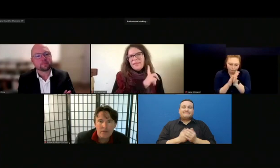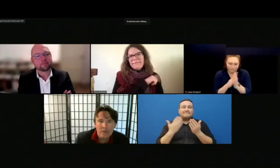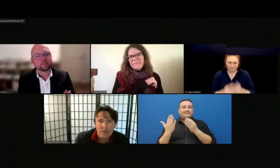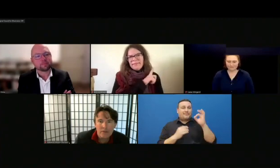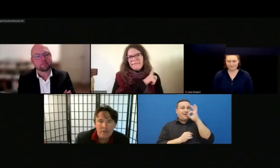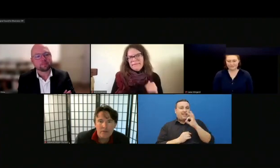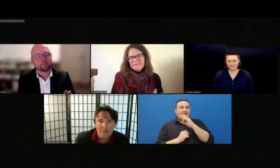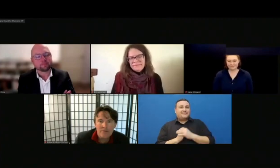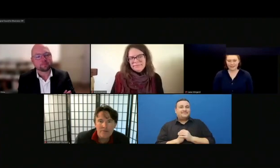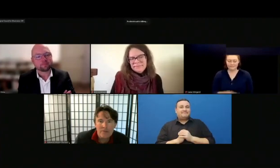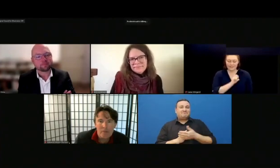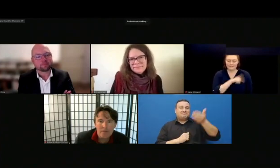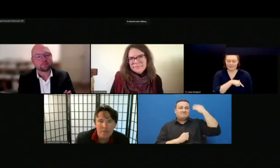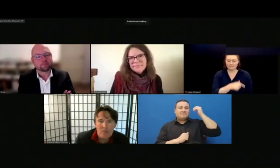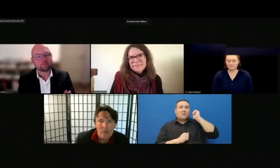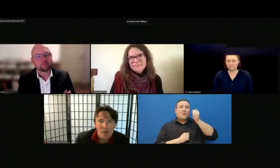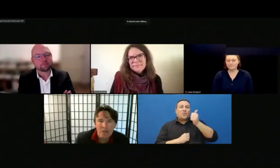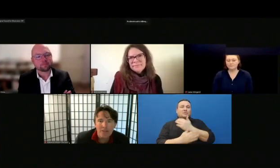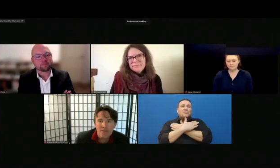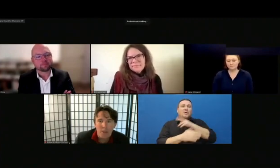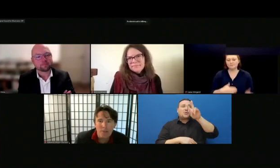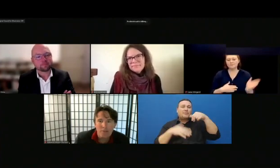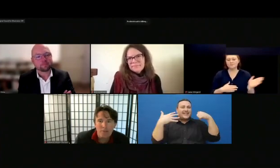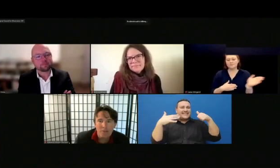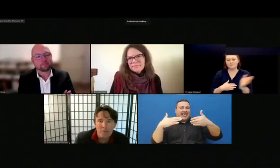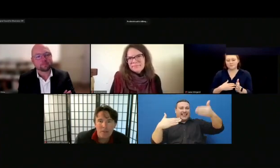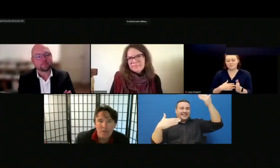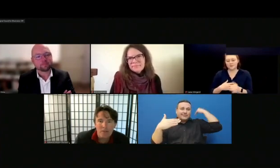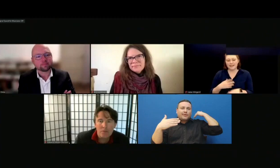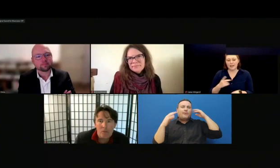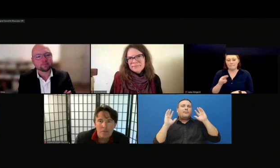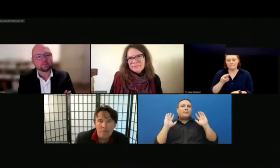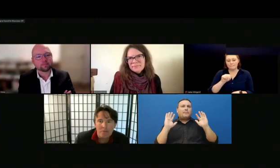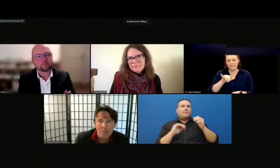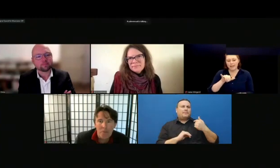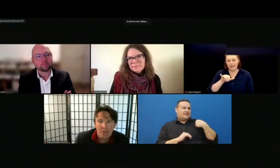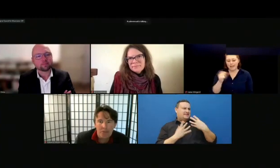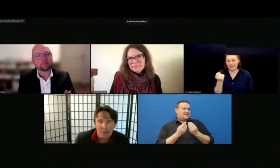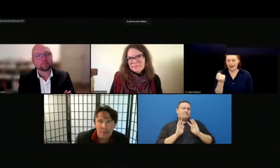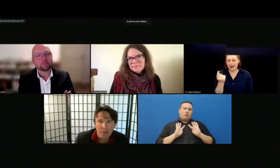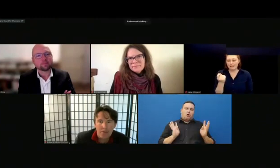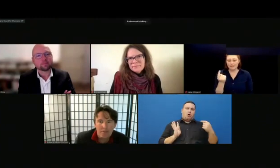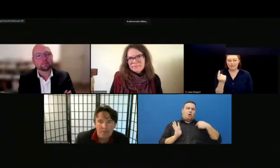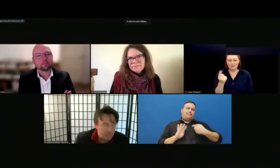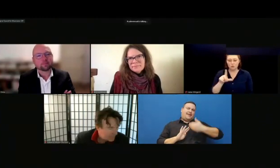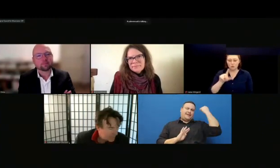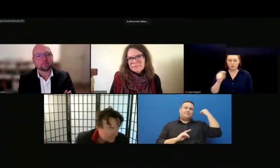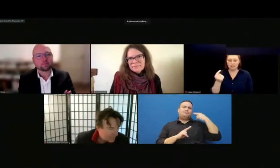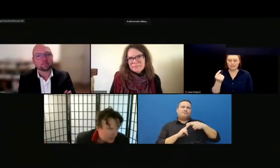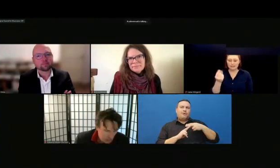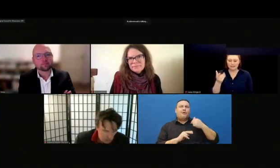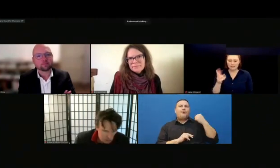So, it was on May 11, 2060, when I, with the other member of